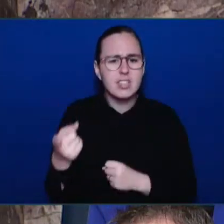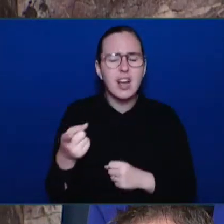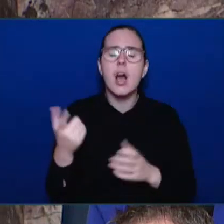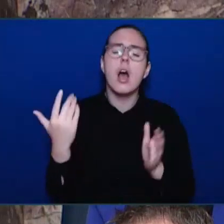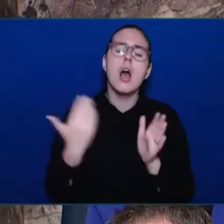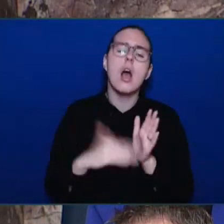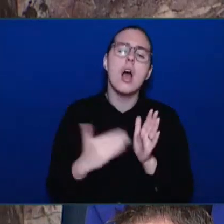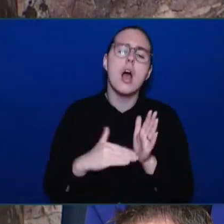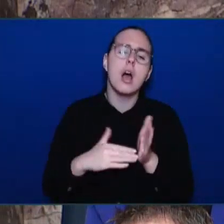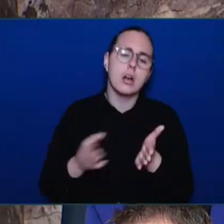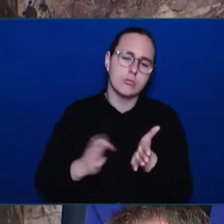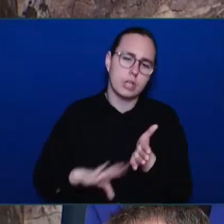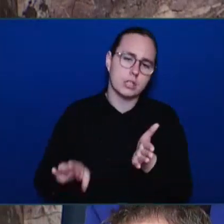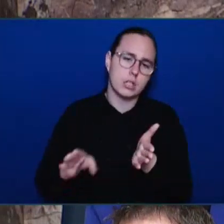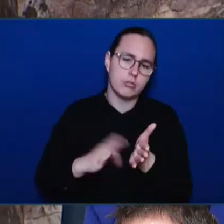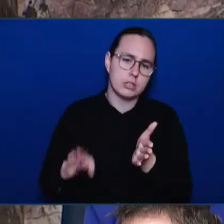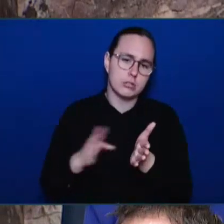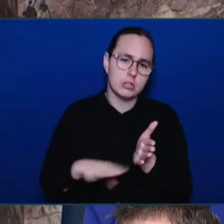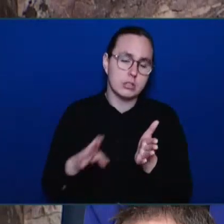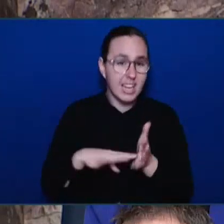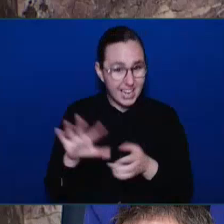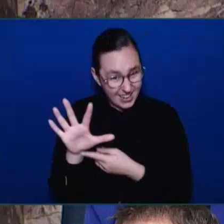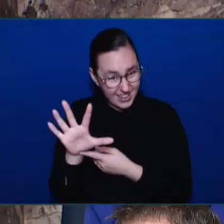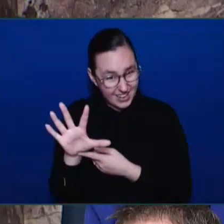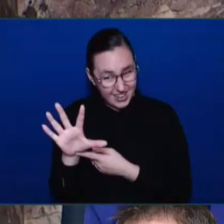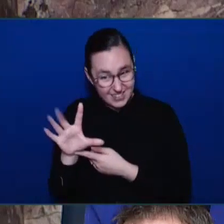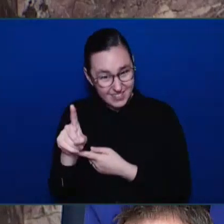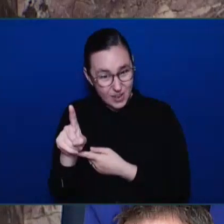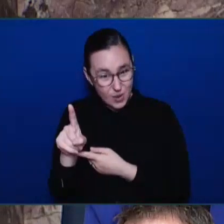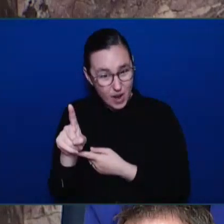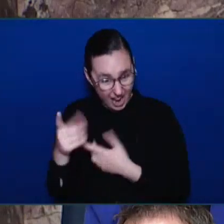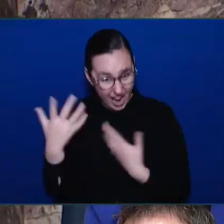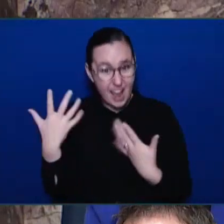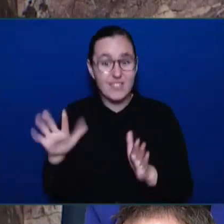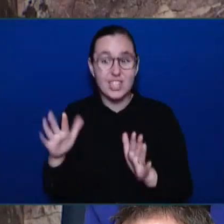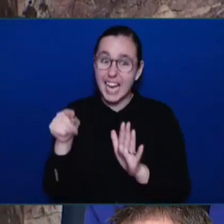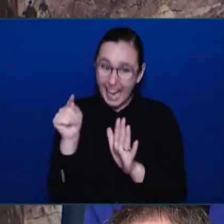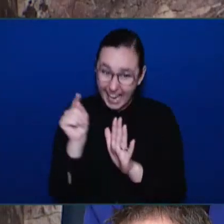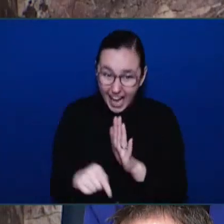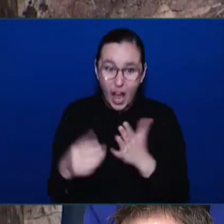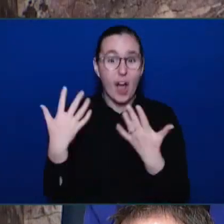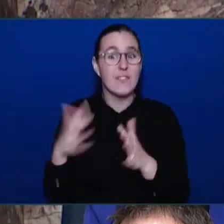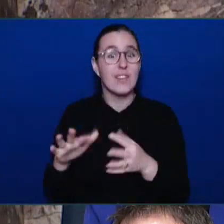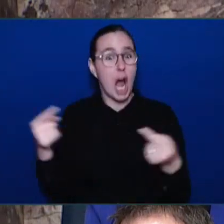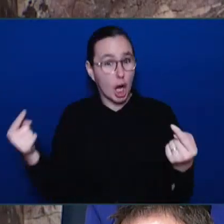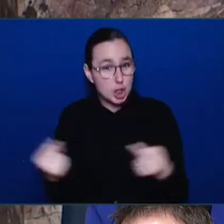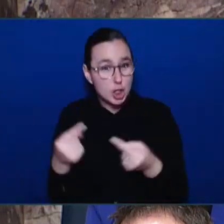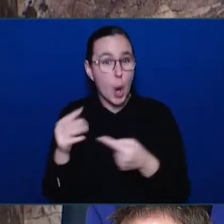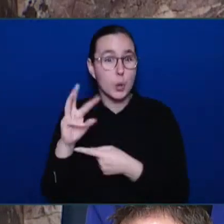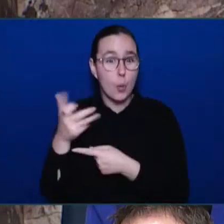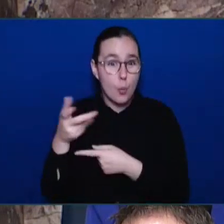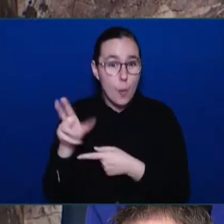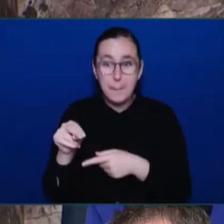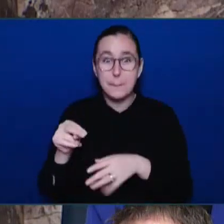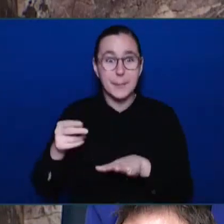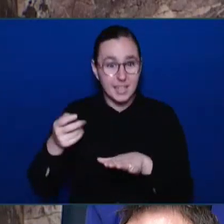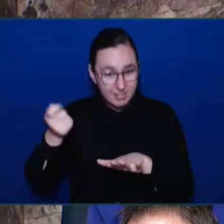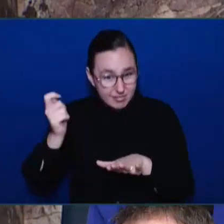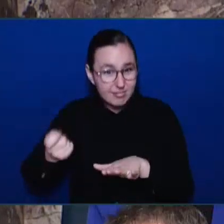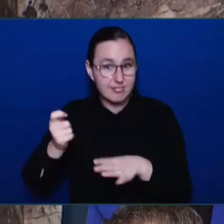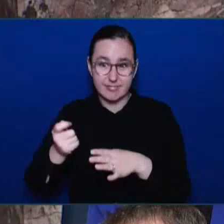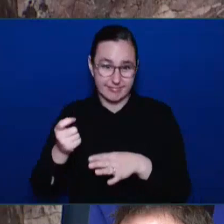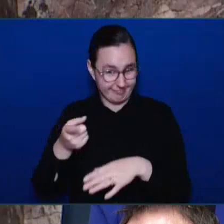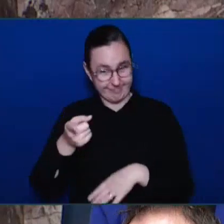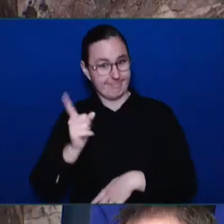facing assault and weapons charges. The Premier sat 2 chairs over while every single one of